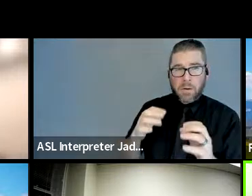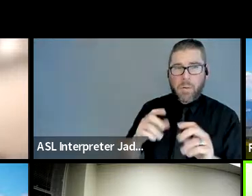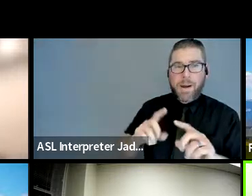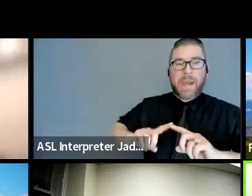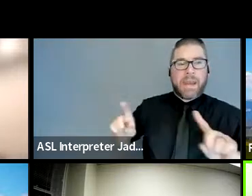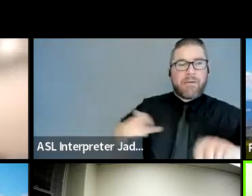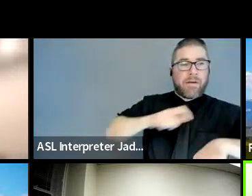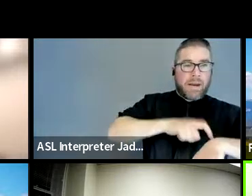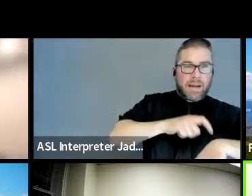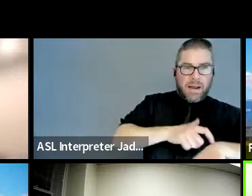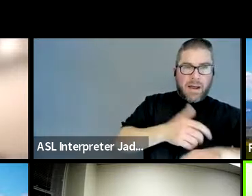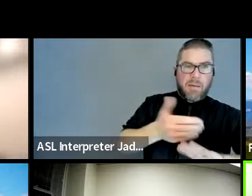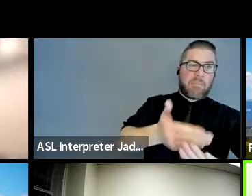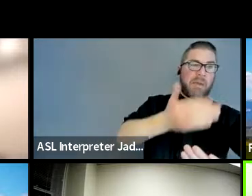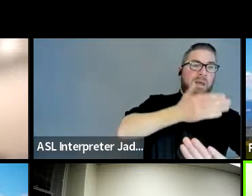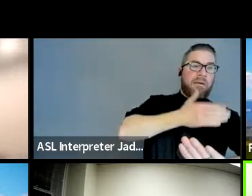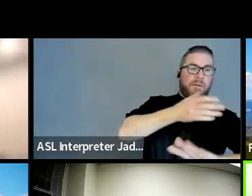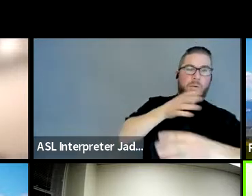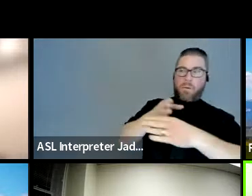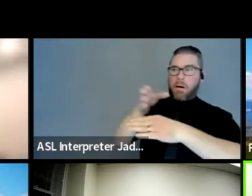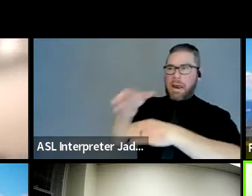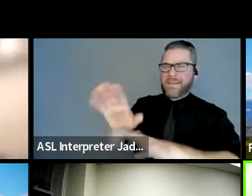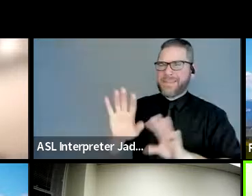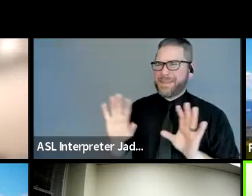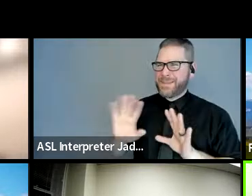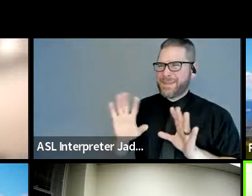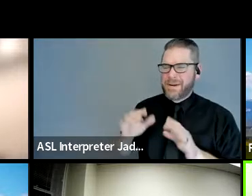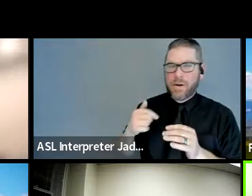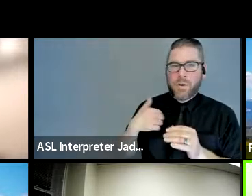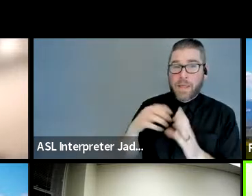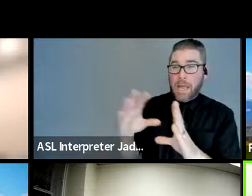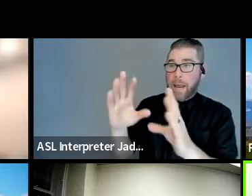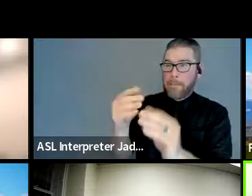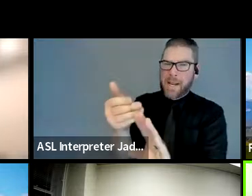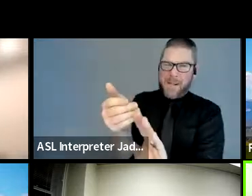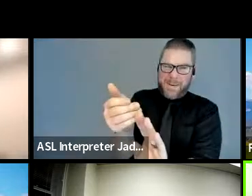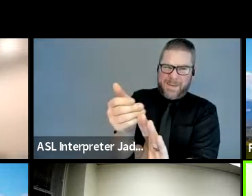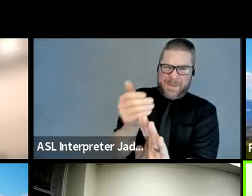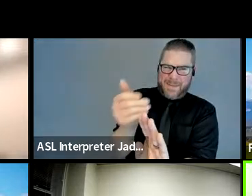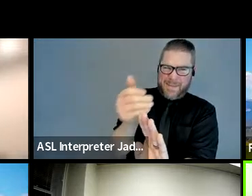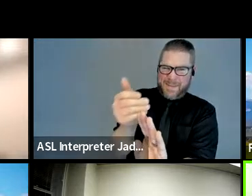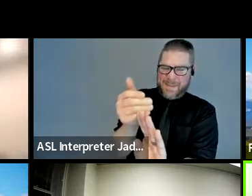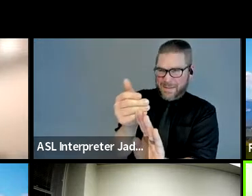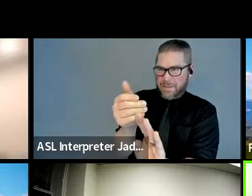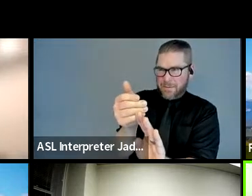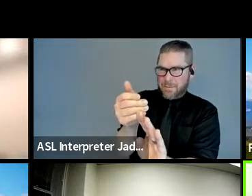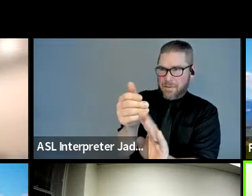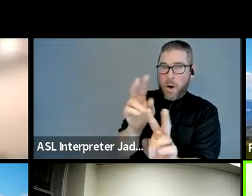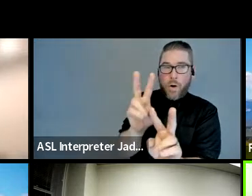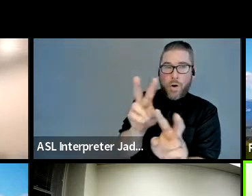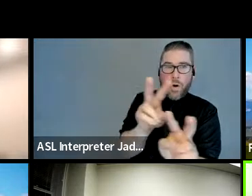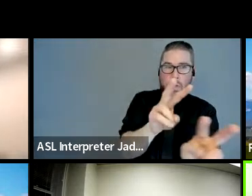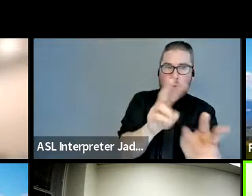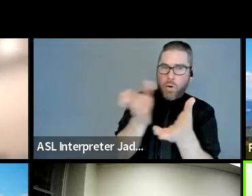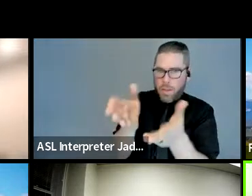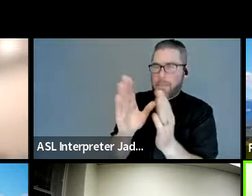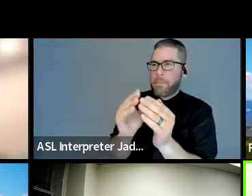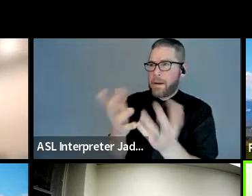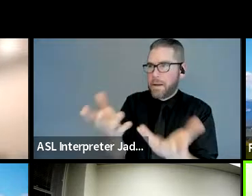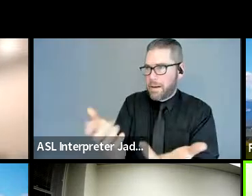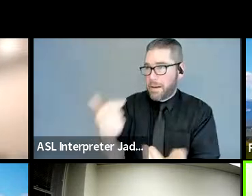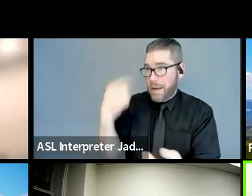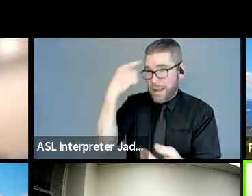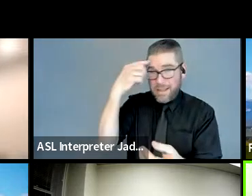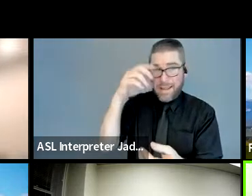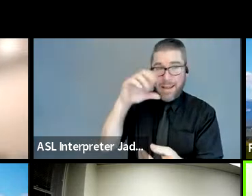planning on and working with Jeff to have the port tour right before the meeting. And hopefully, I think by the time April hits, we should have enough